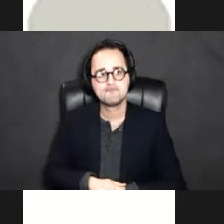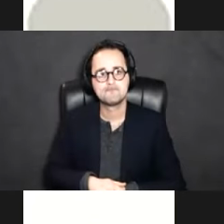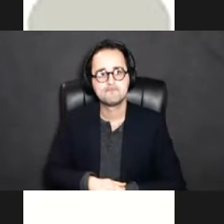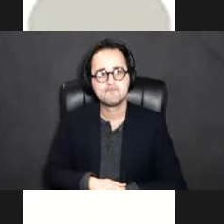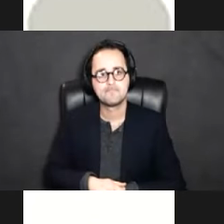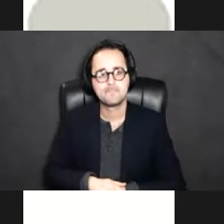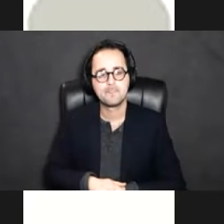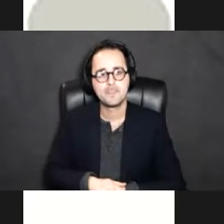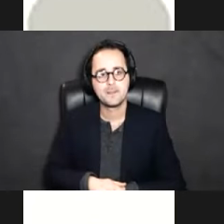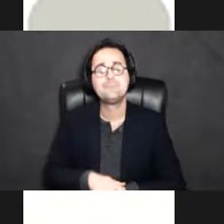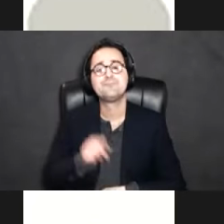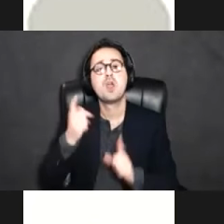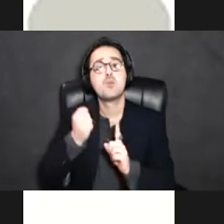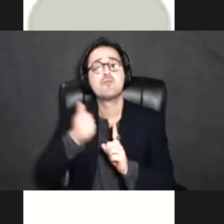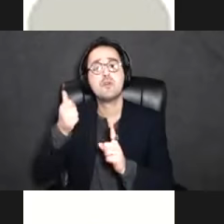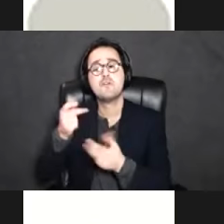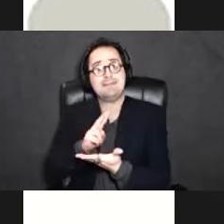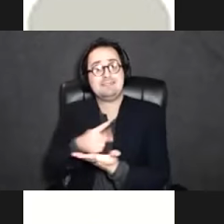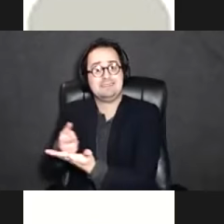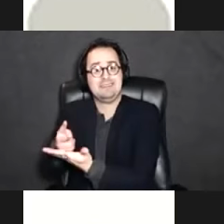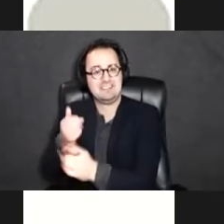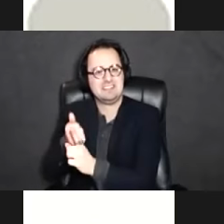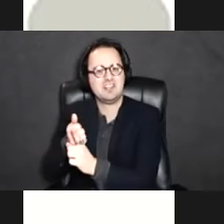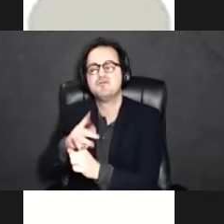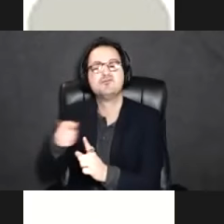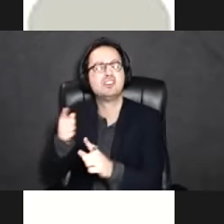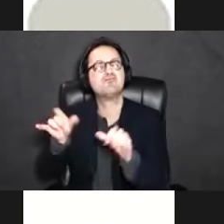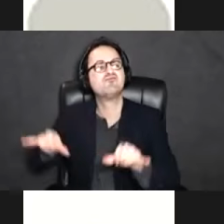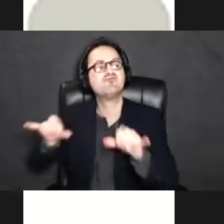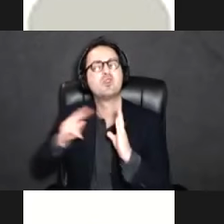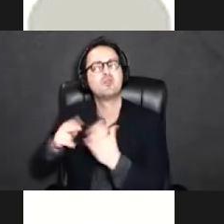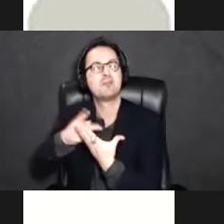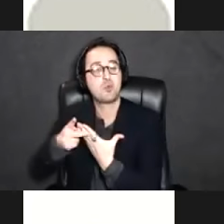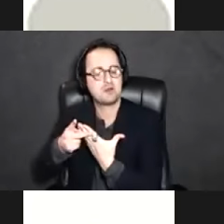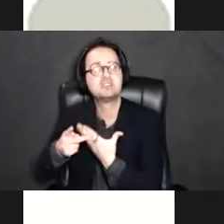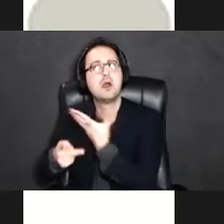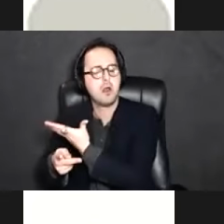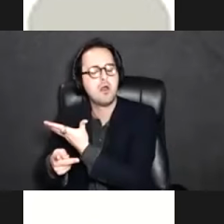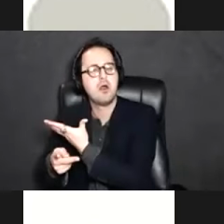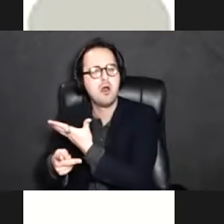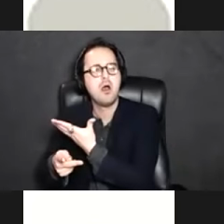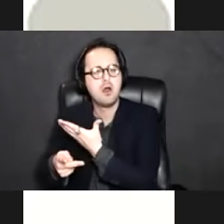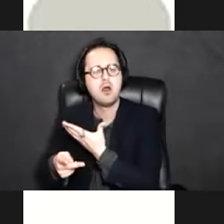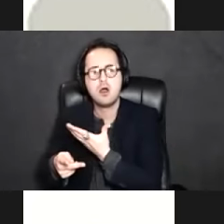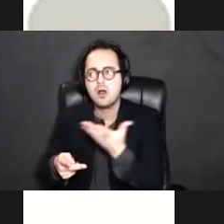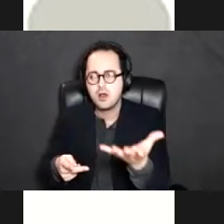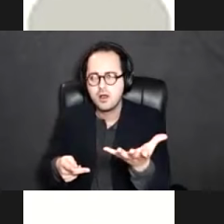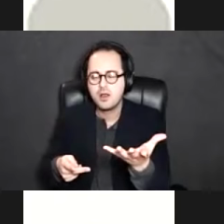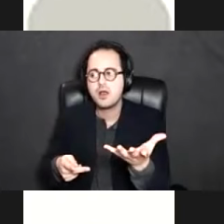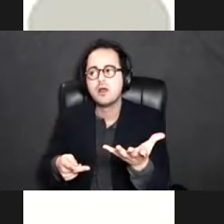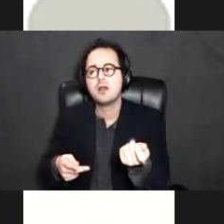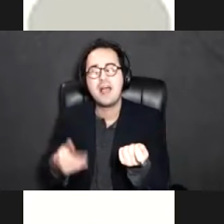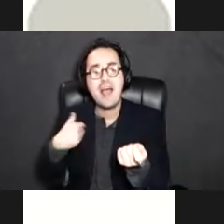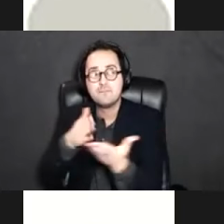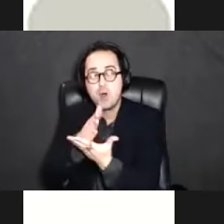there some methodologies that were used in your study? I think this is, I feel like I know what you're going to say, but is there aspects in your study